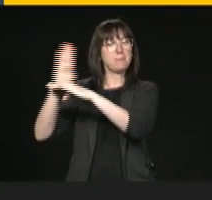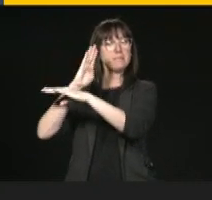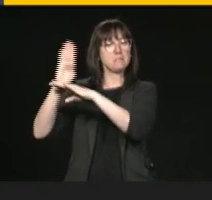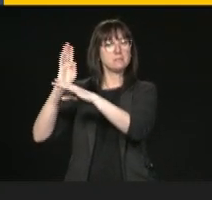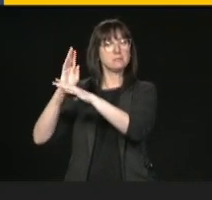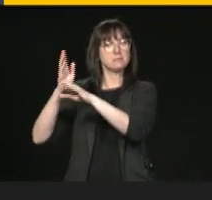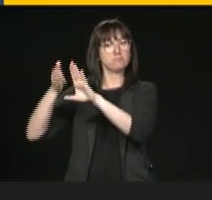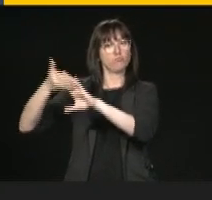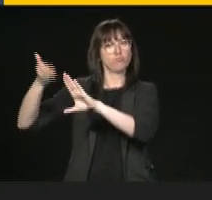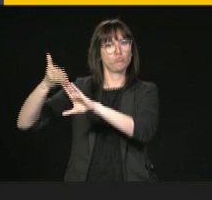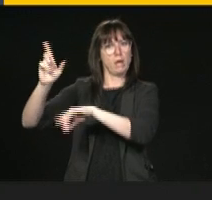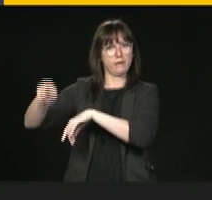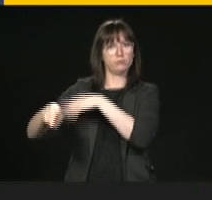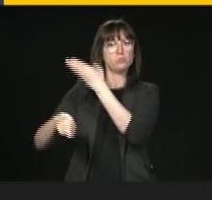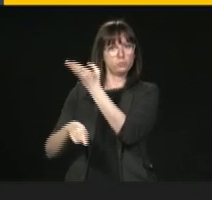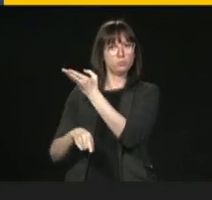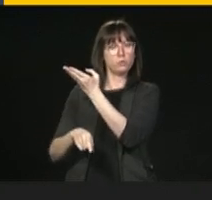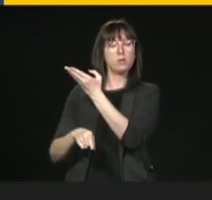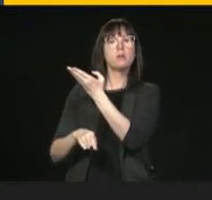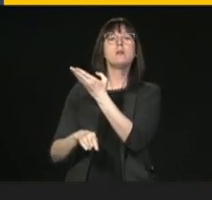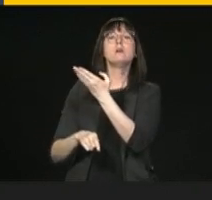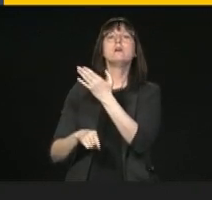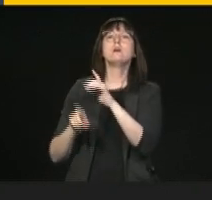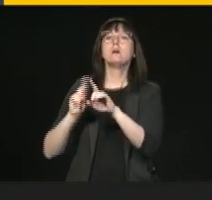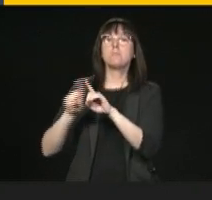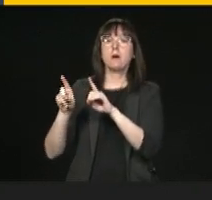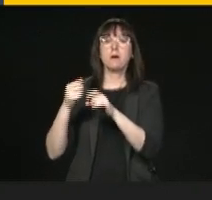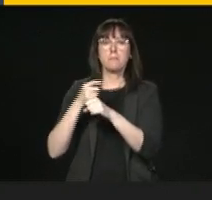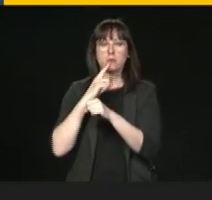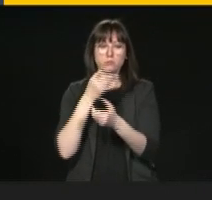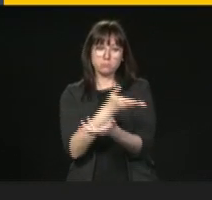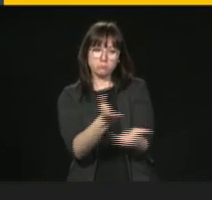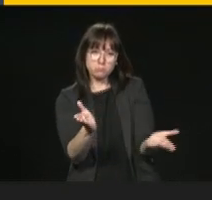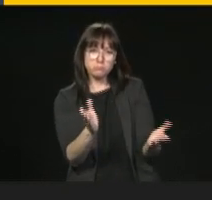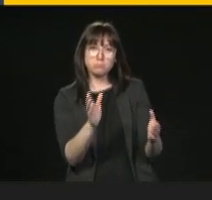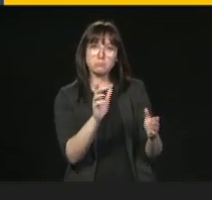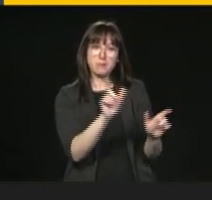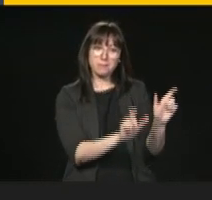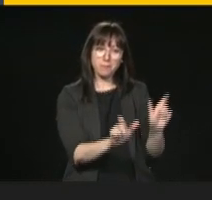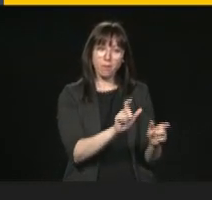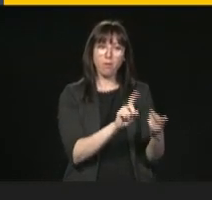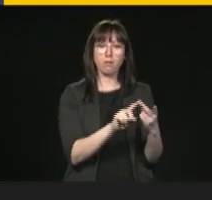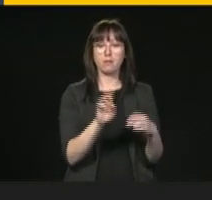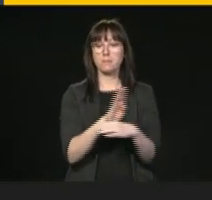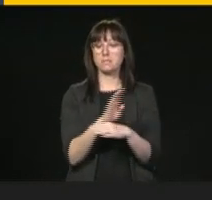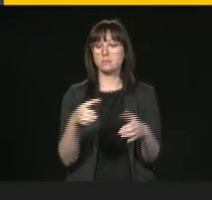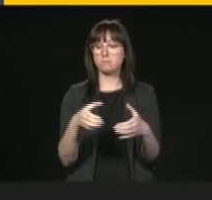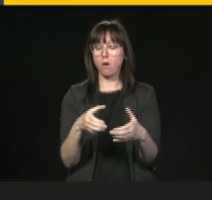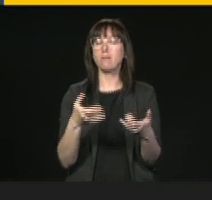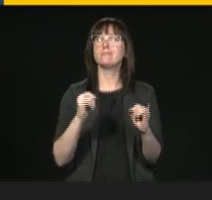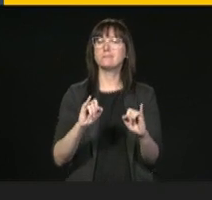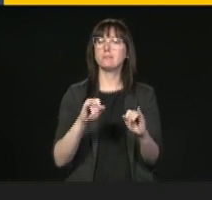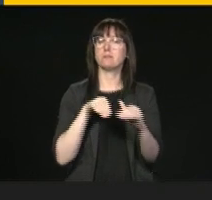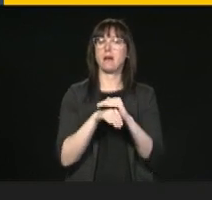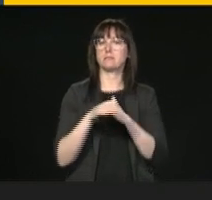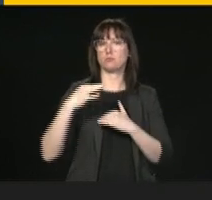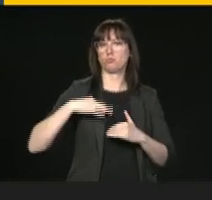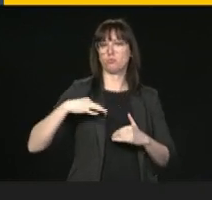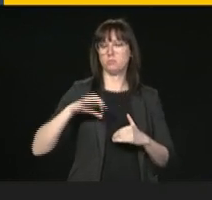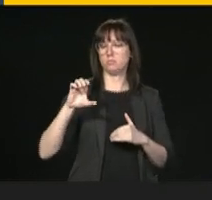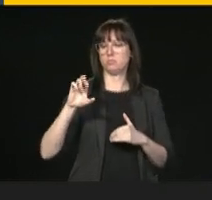that individuals, that small businesses have access to credit. And of course, having access to credit is a way for people